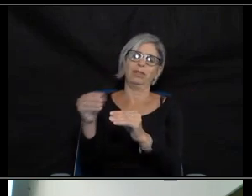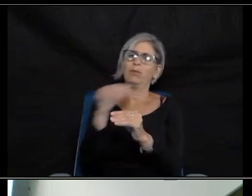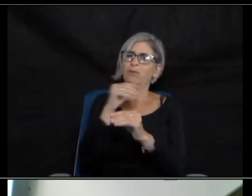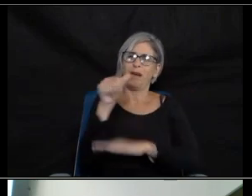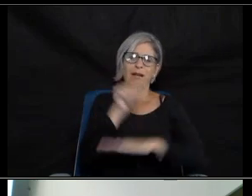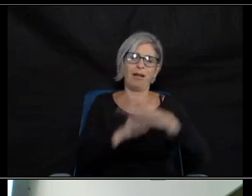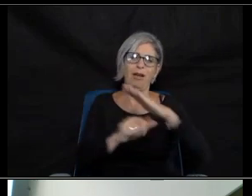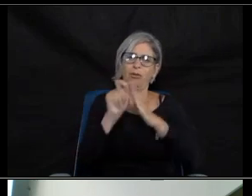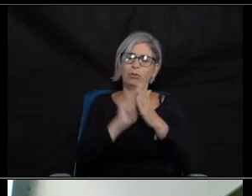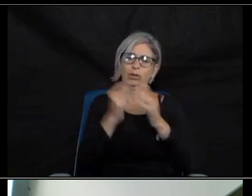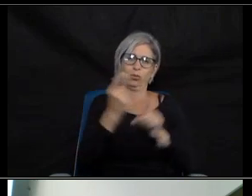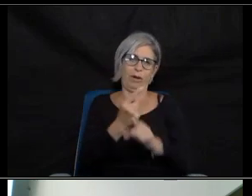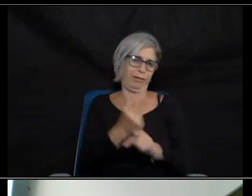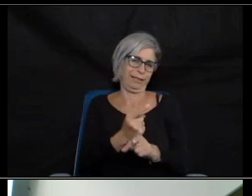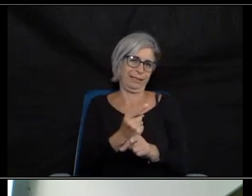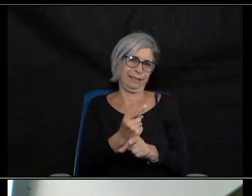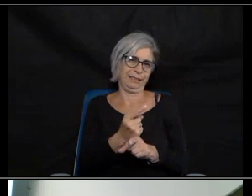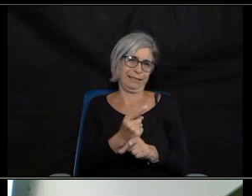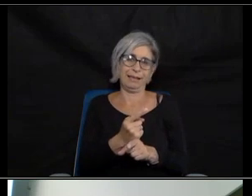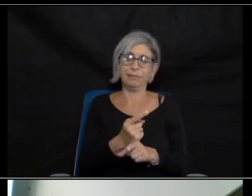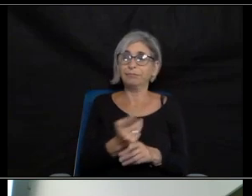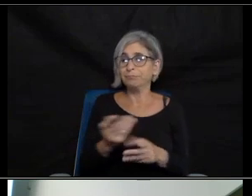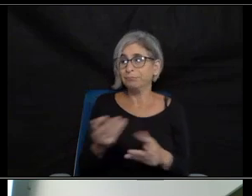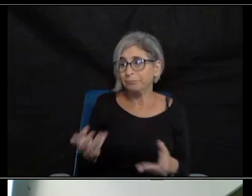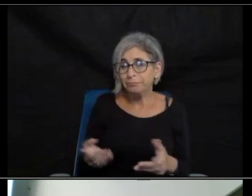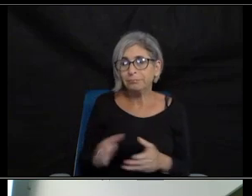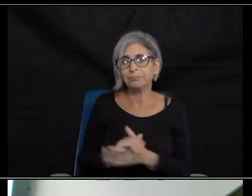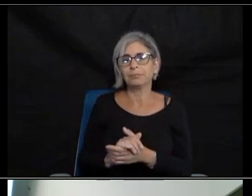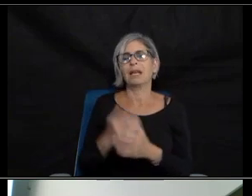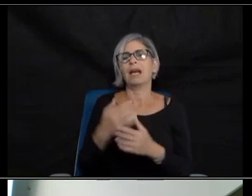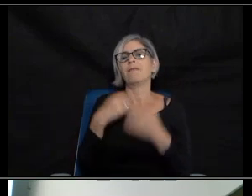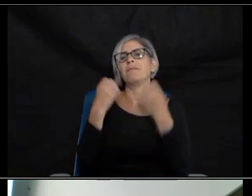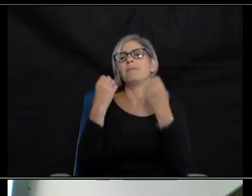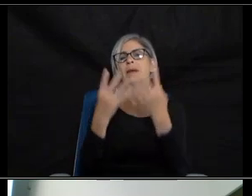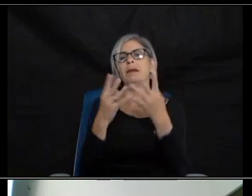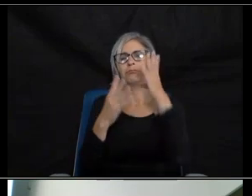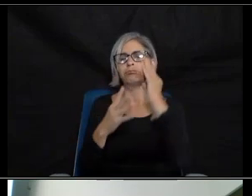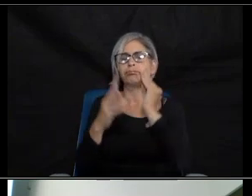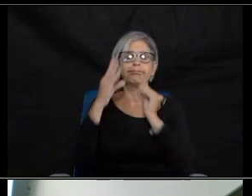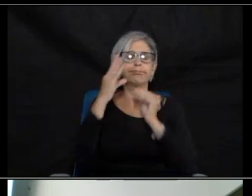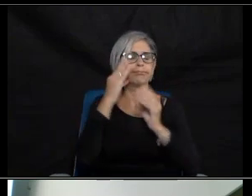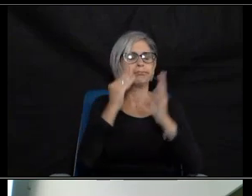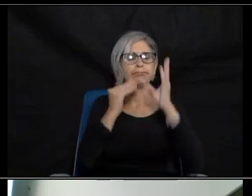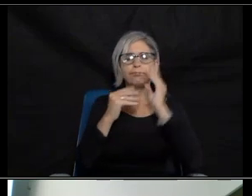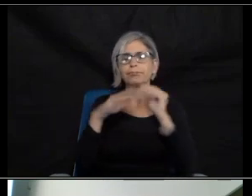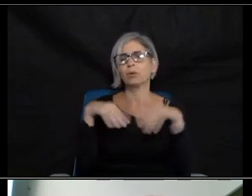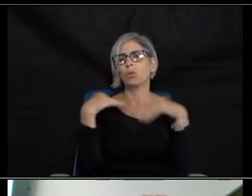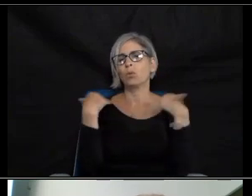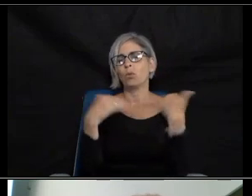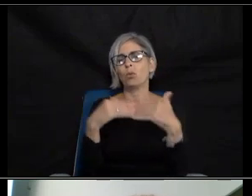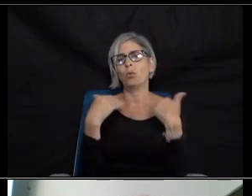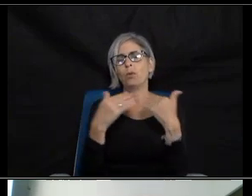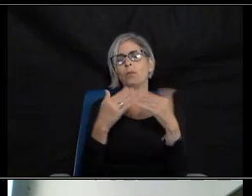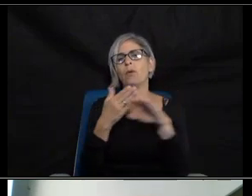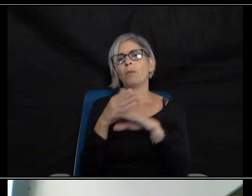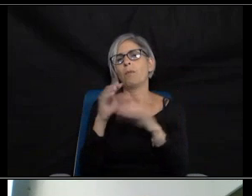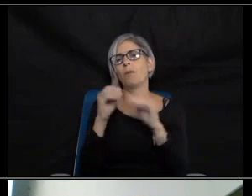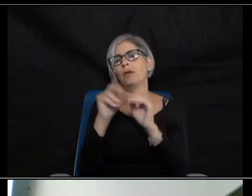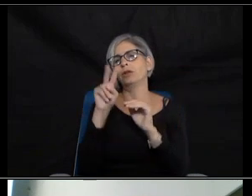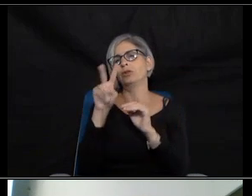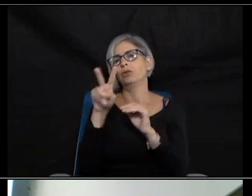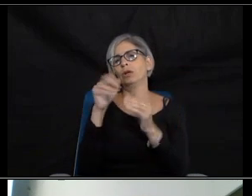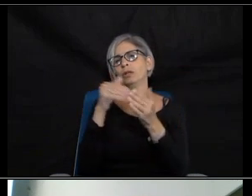correctly. I can tell you, as someone who has dealt with many, many bond buyers and has done more than $200 million